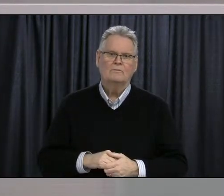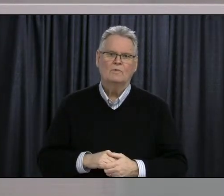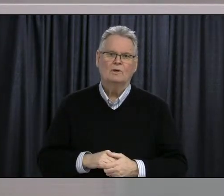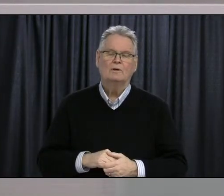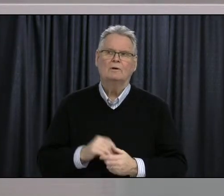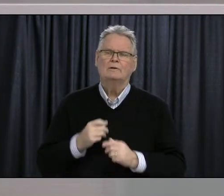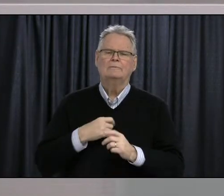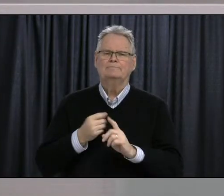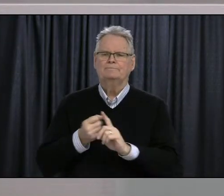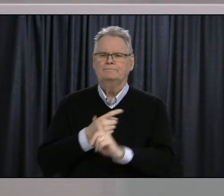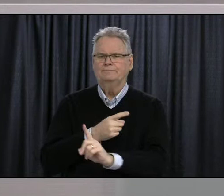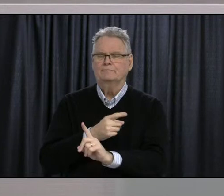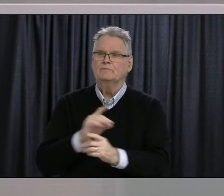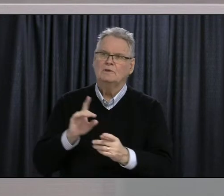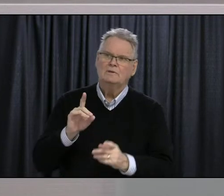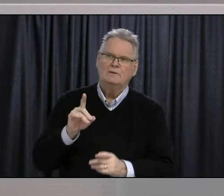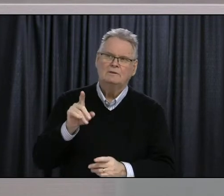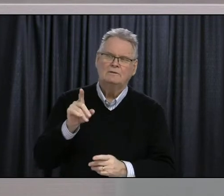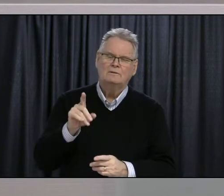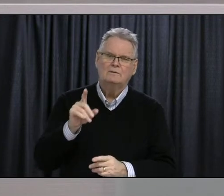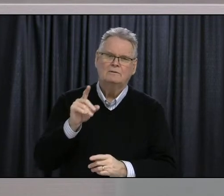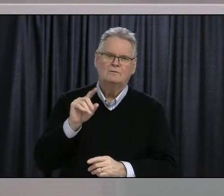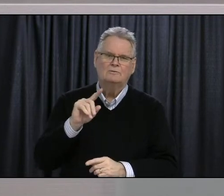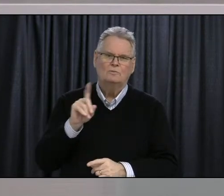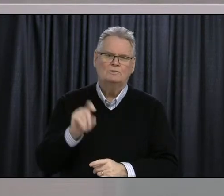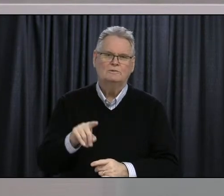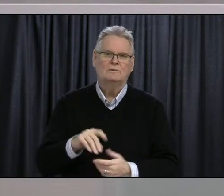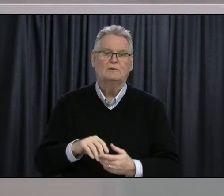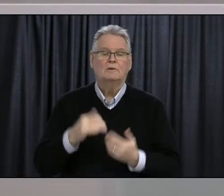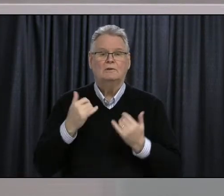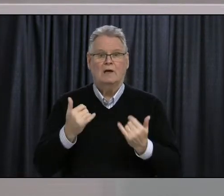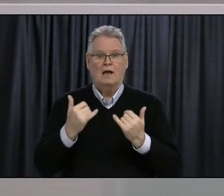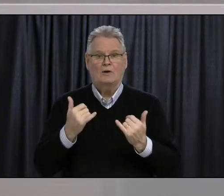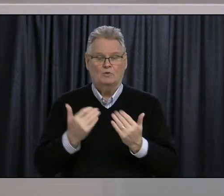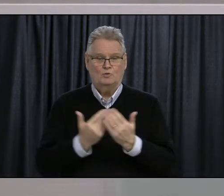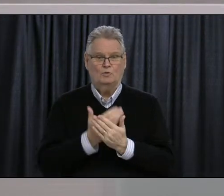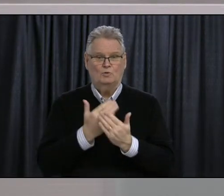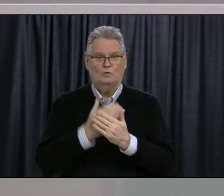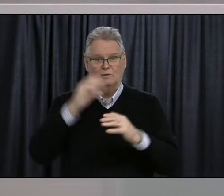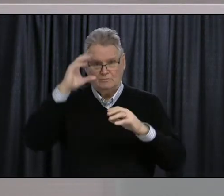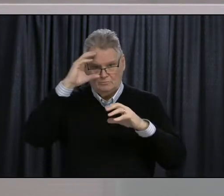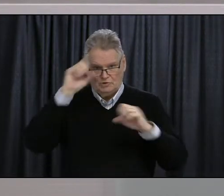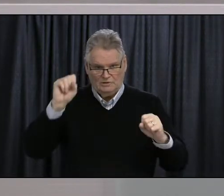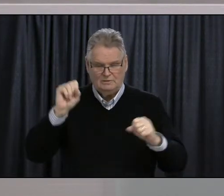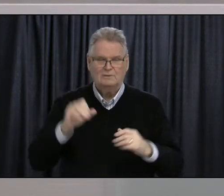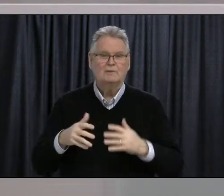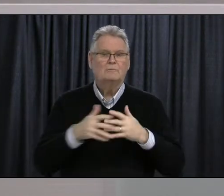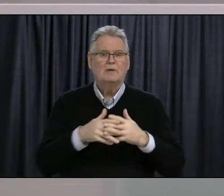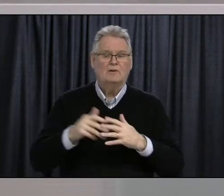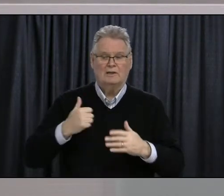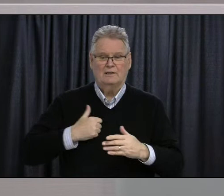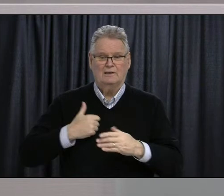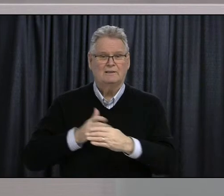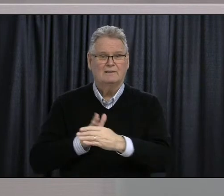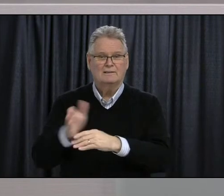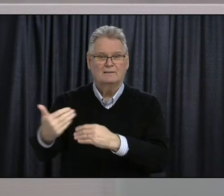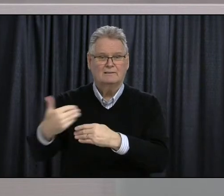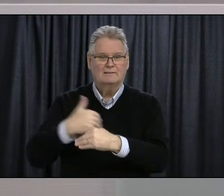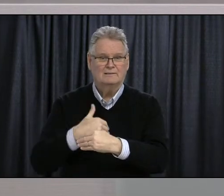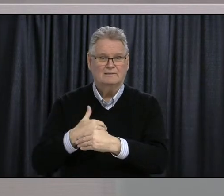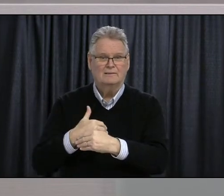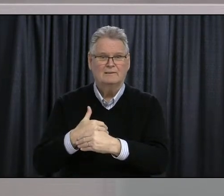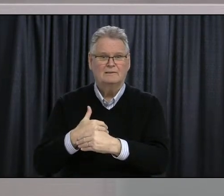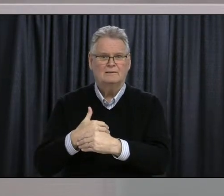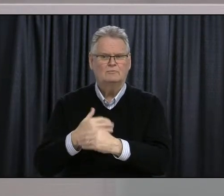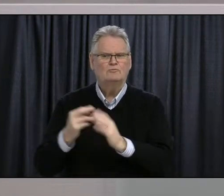concurrently announcing new border measures. Has the province been informed of any of these, such as the possibility